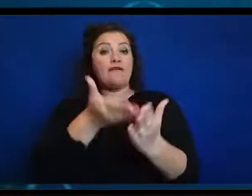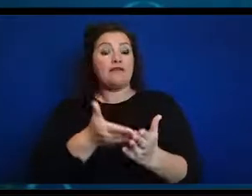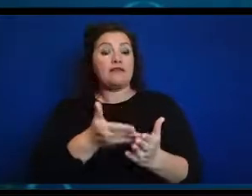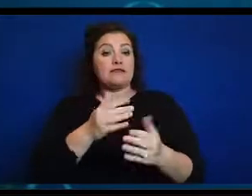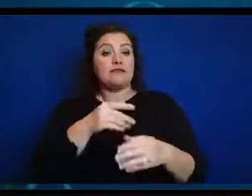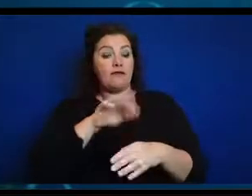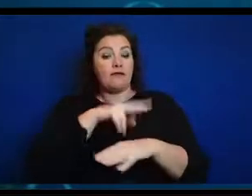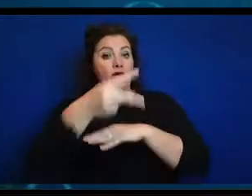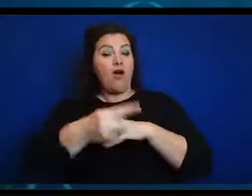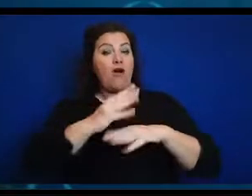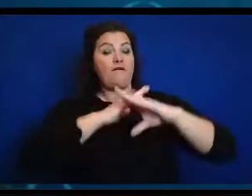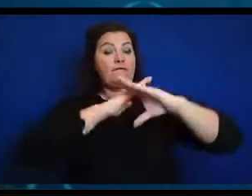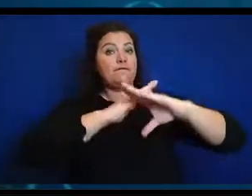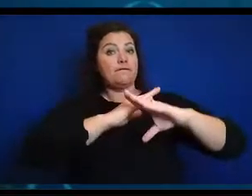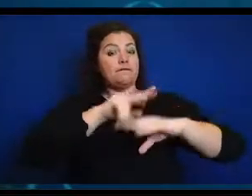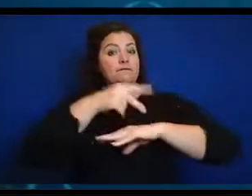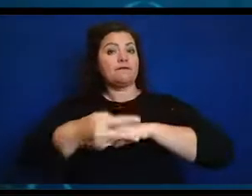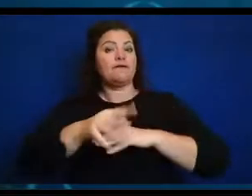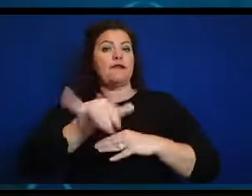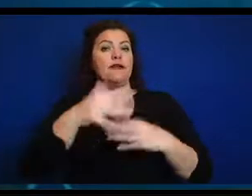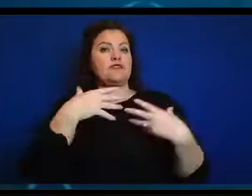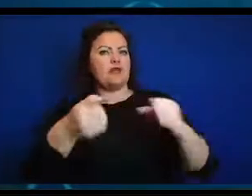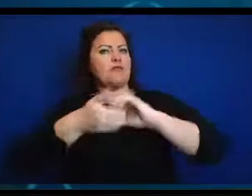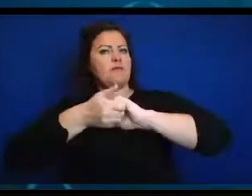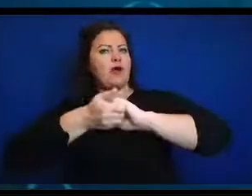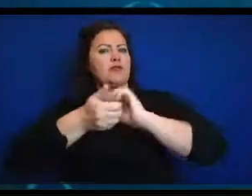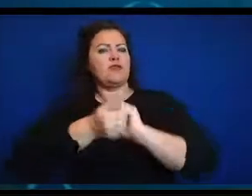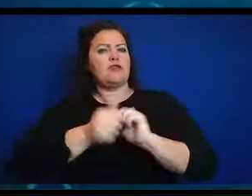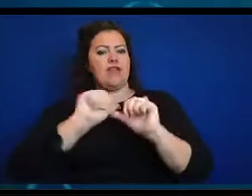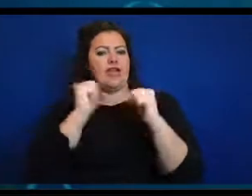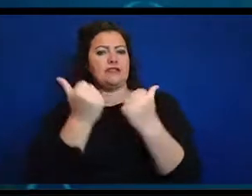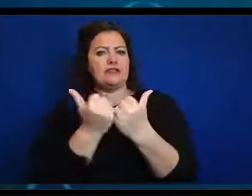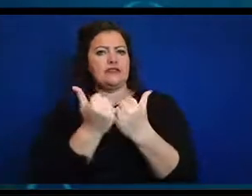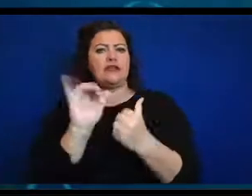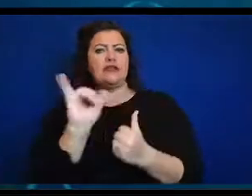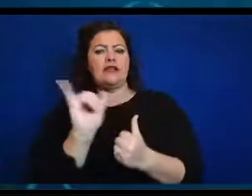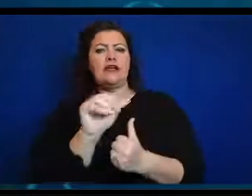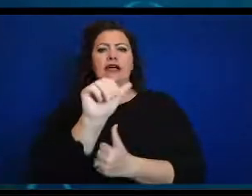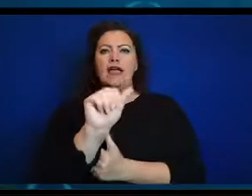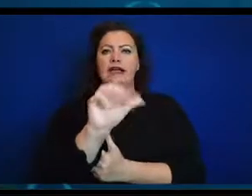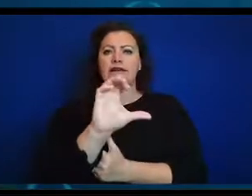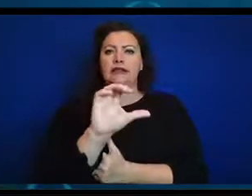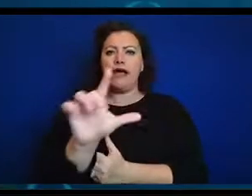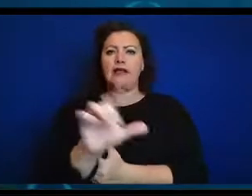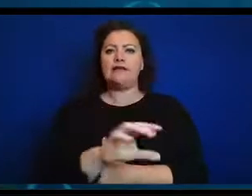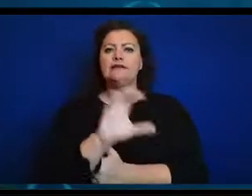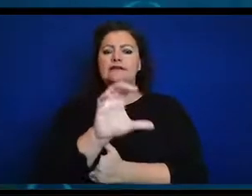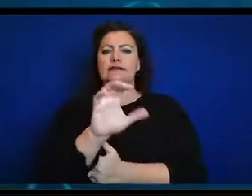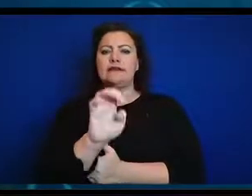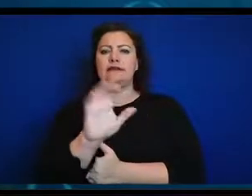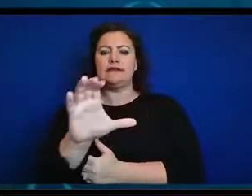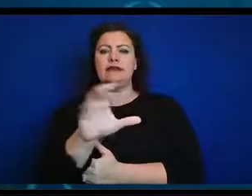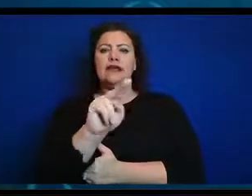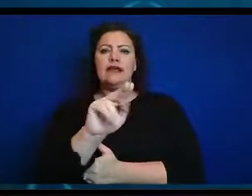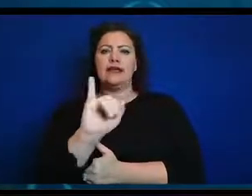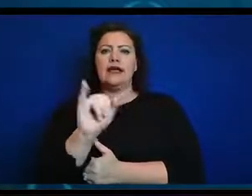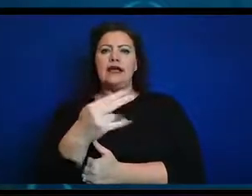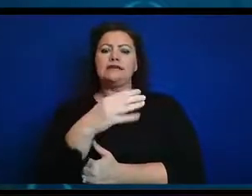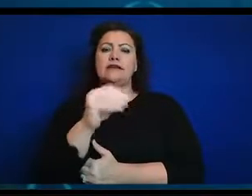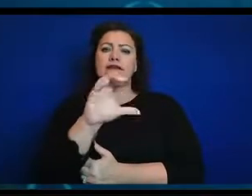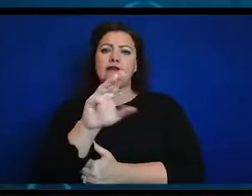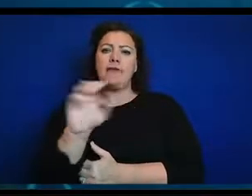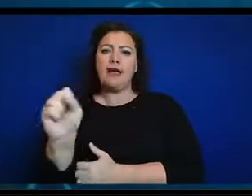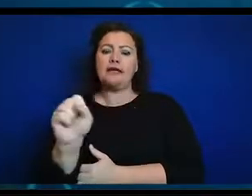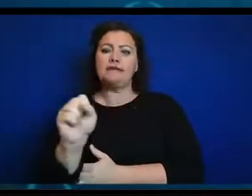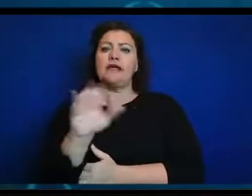programs and necessitate strengthened partnership between agencies such as ACL, CDC, NIH, and CMS. The